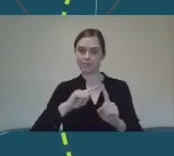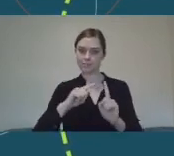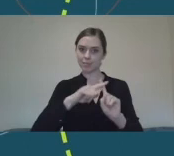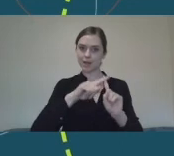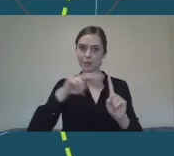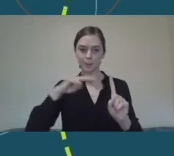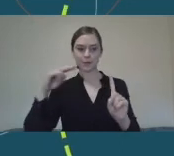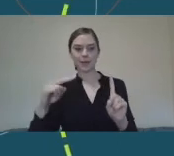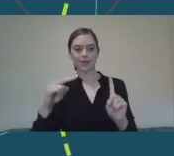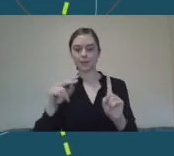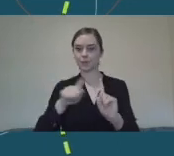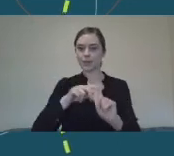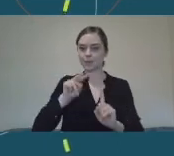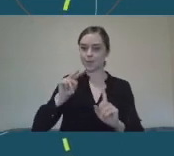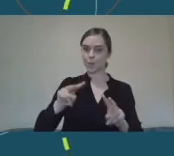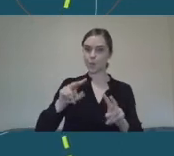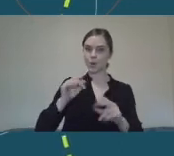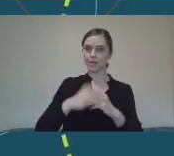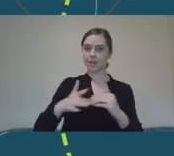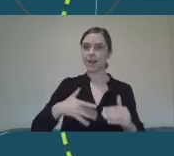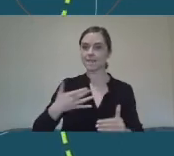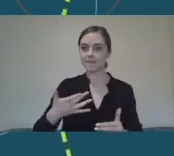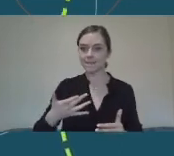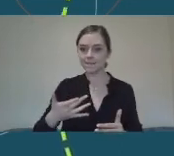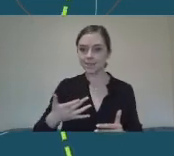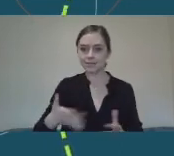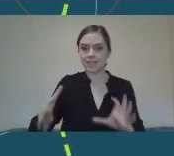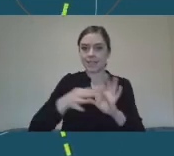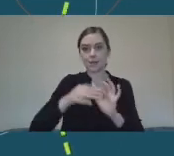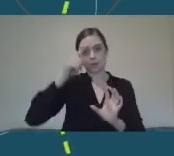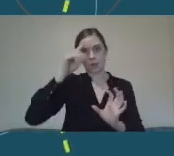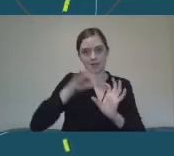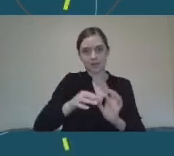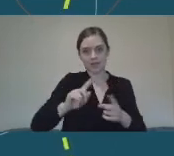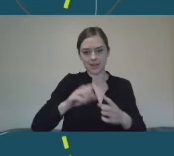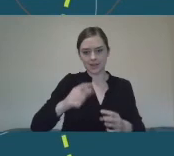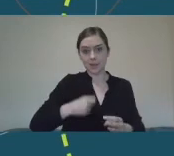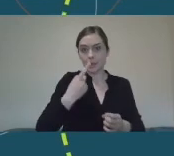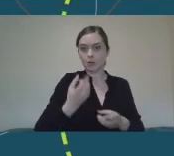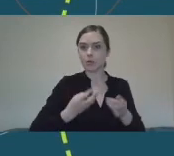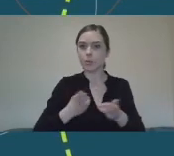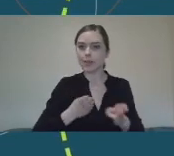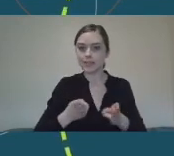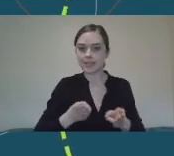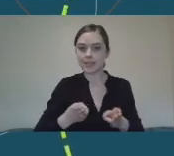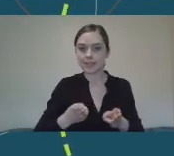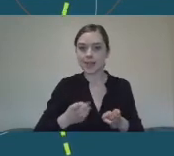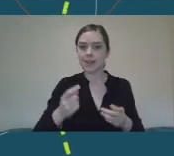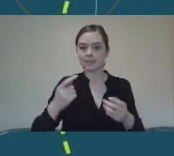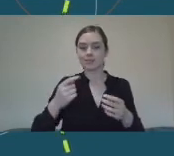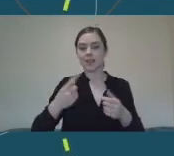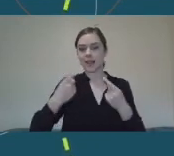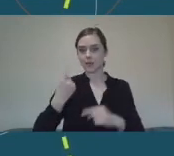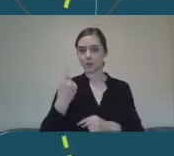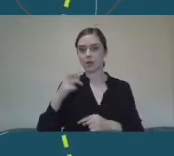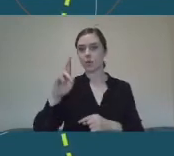part of this, particularly in the area of mindfulness and spiritual practices. And finally, resilience, which is the physical nature